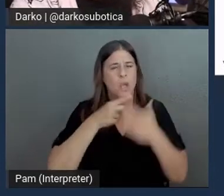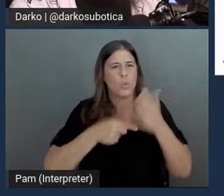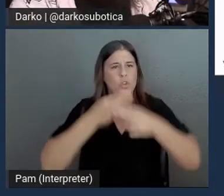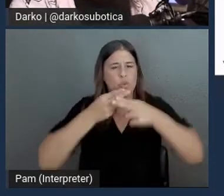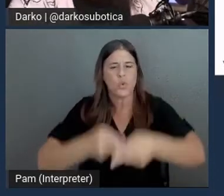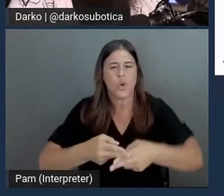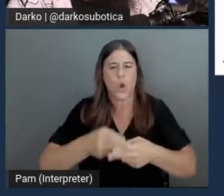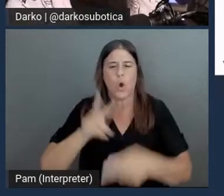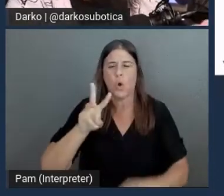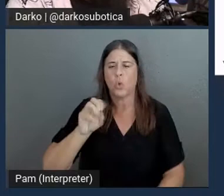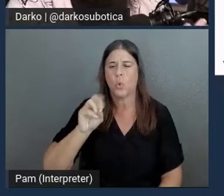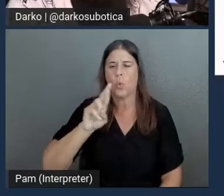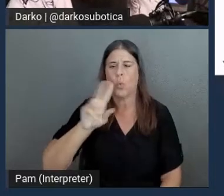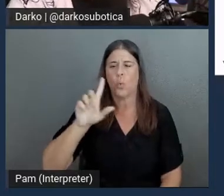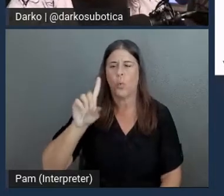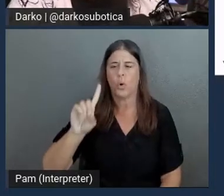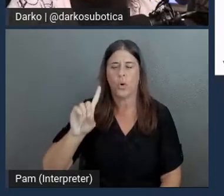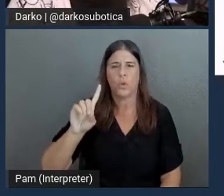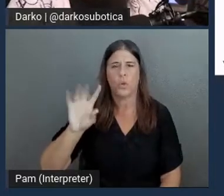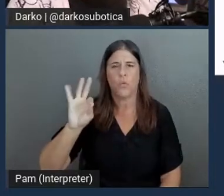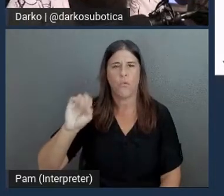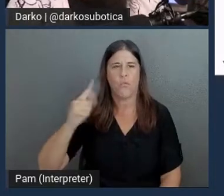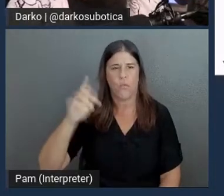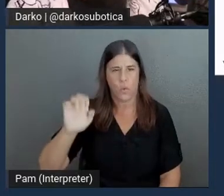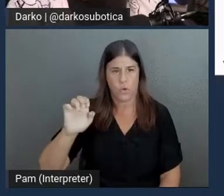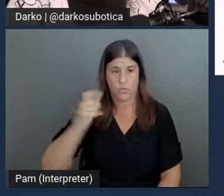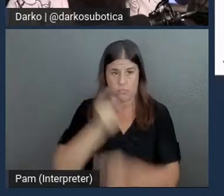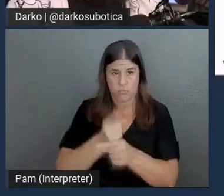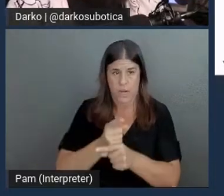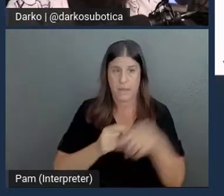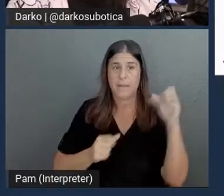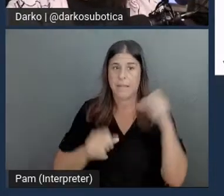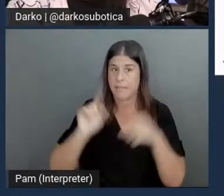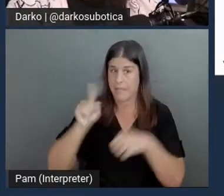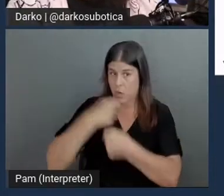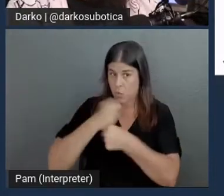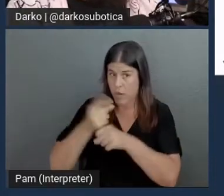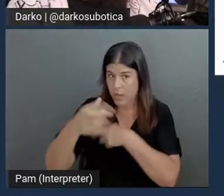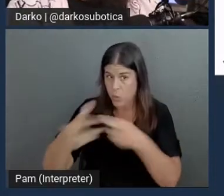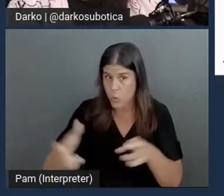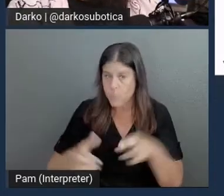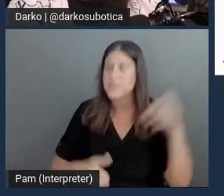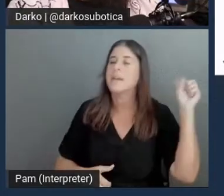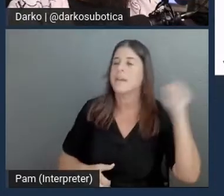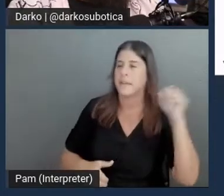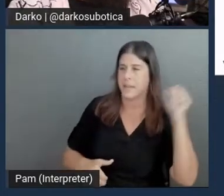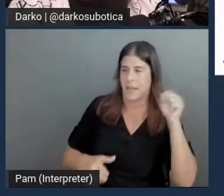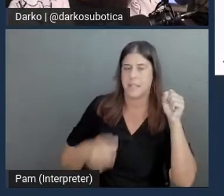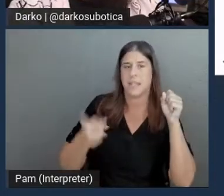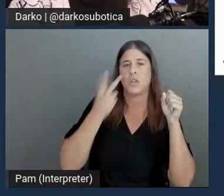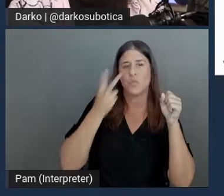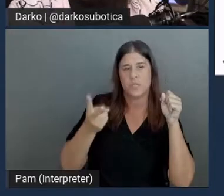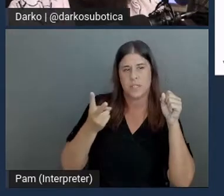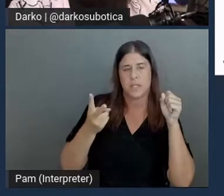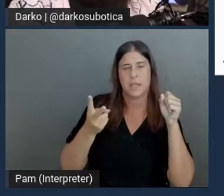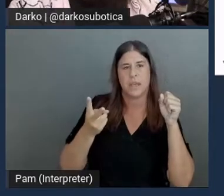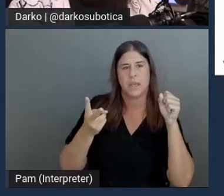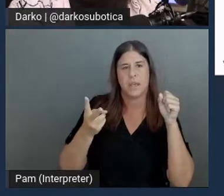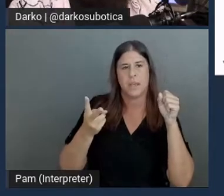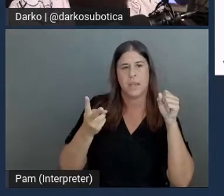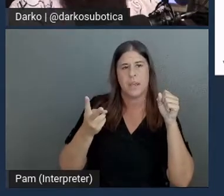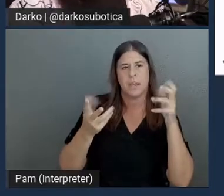WorldForge, right? WorldForge creates these rooms. Yes, excellent. And you can see within the